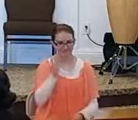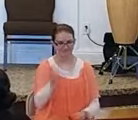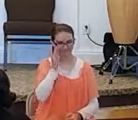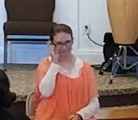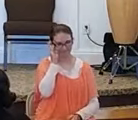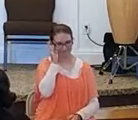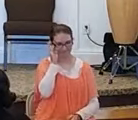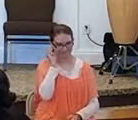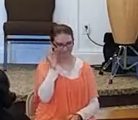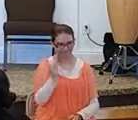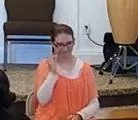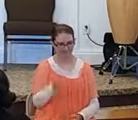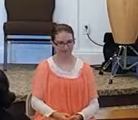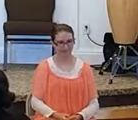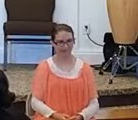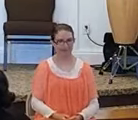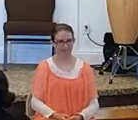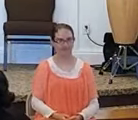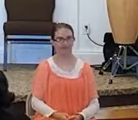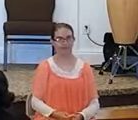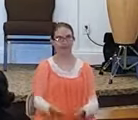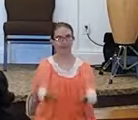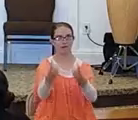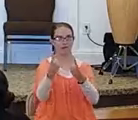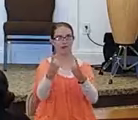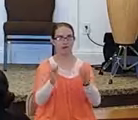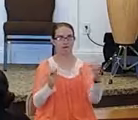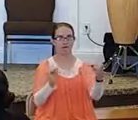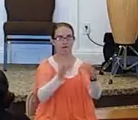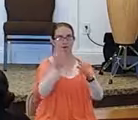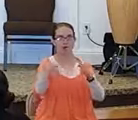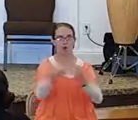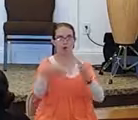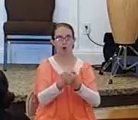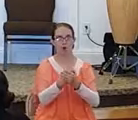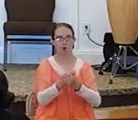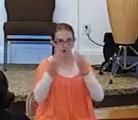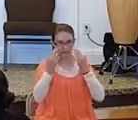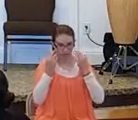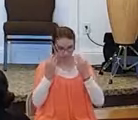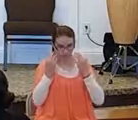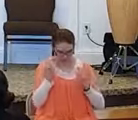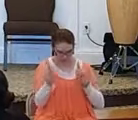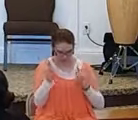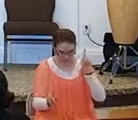Anyway, they get there, and they're met by all these grieving people.